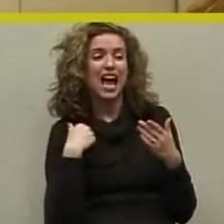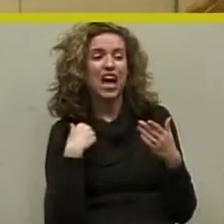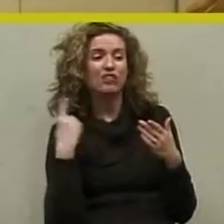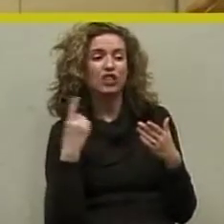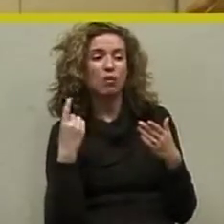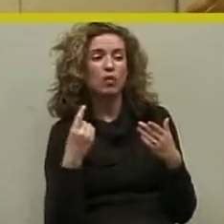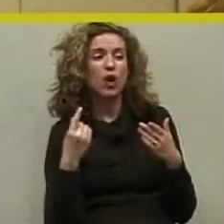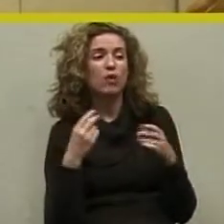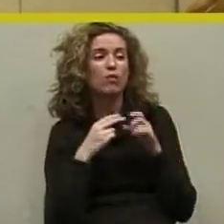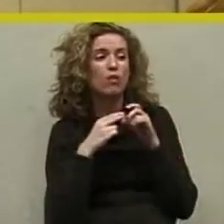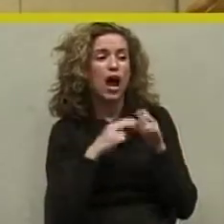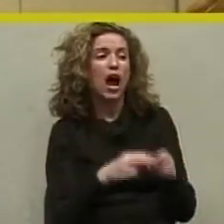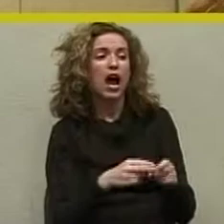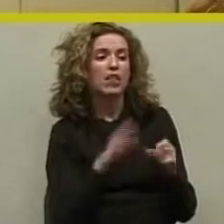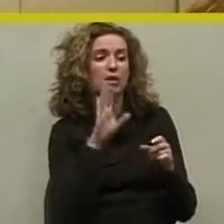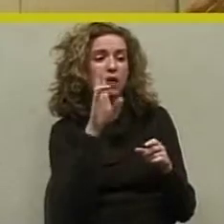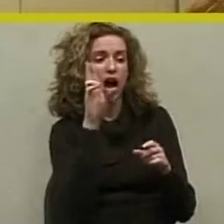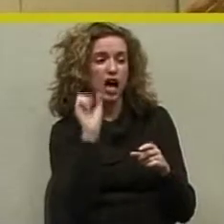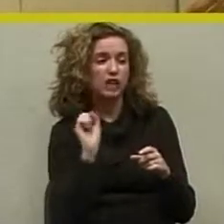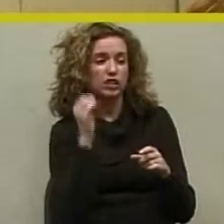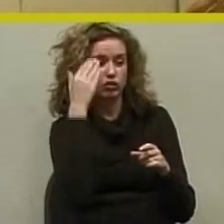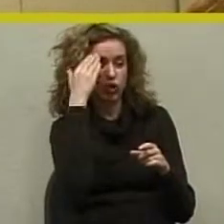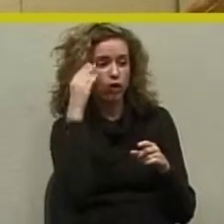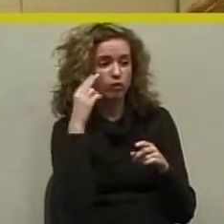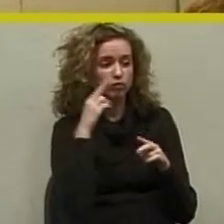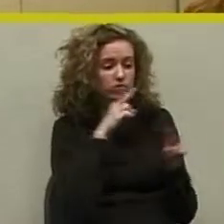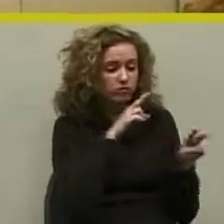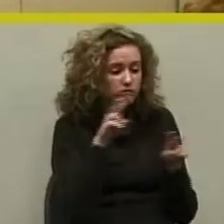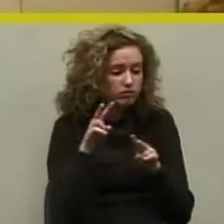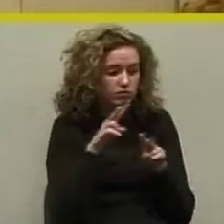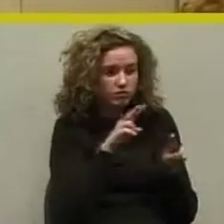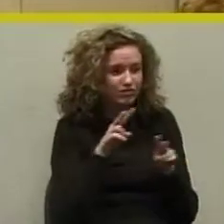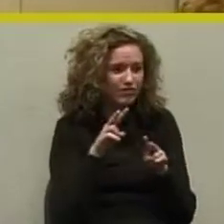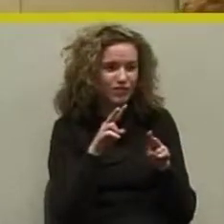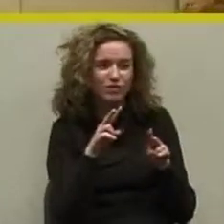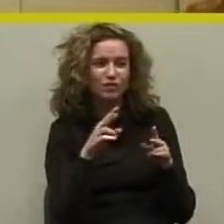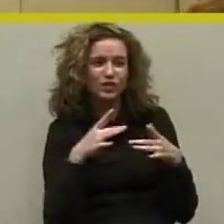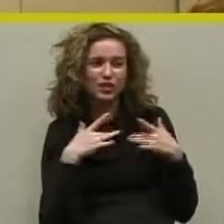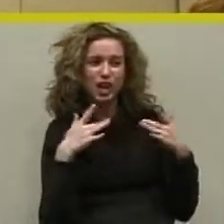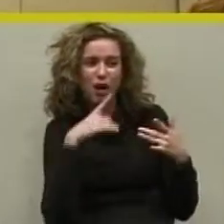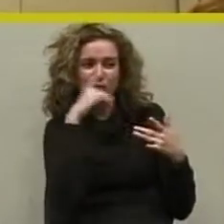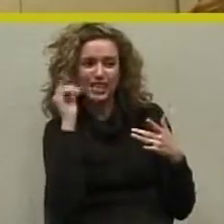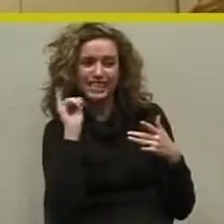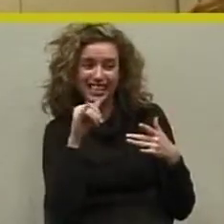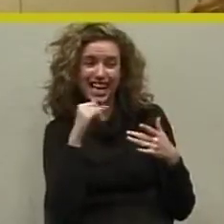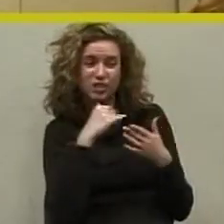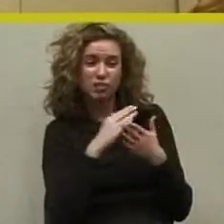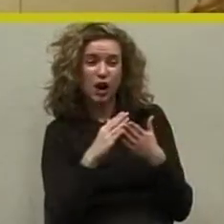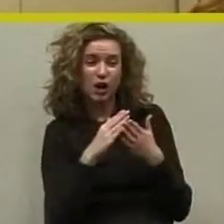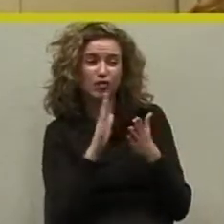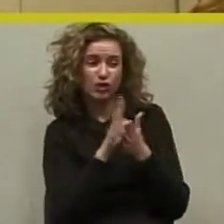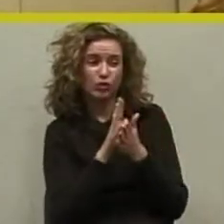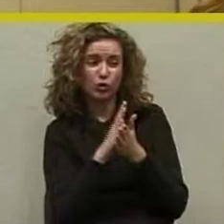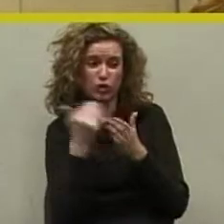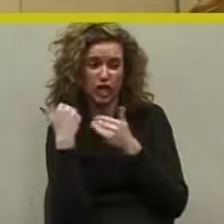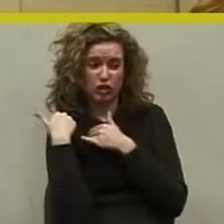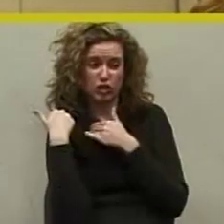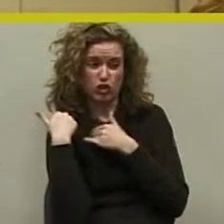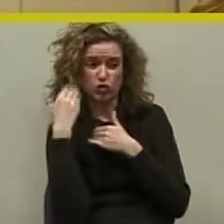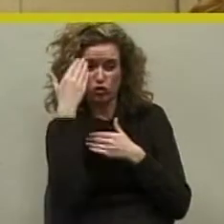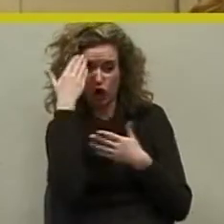on the bus, you know, and actually do part of the FBA on the bus, because that is part of the school's issue. All